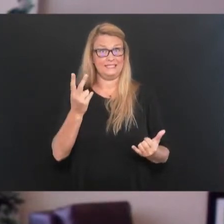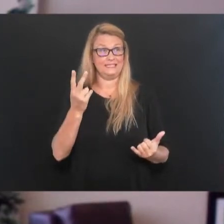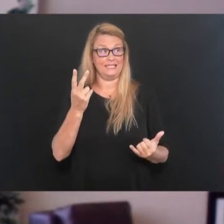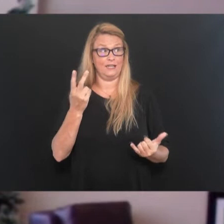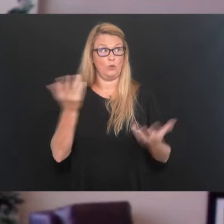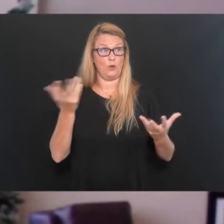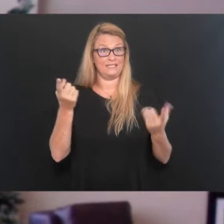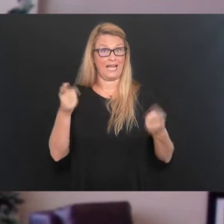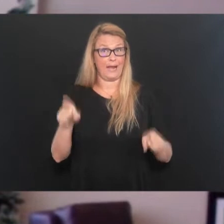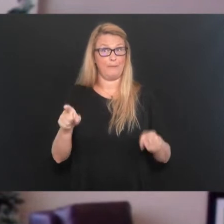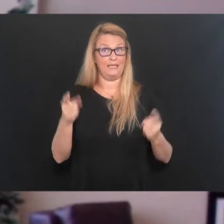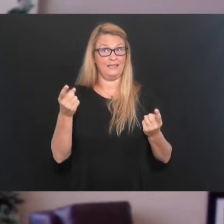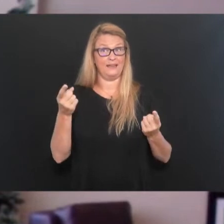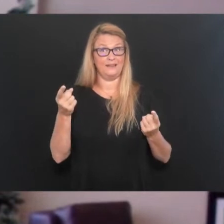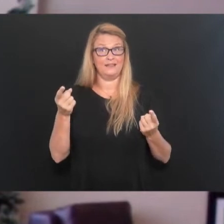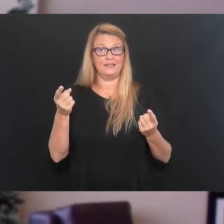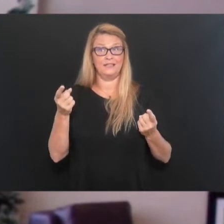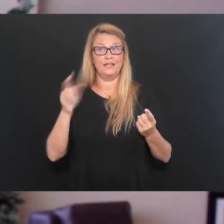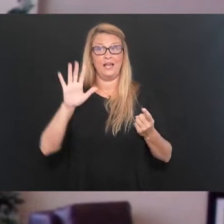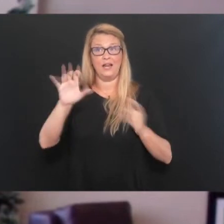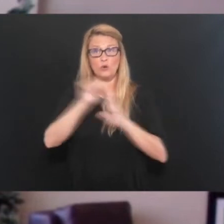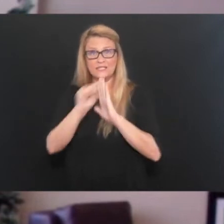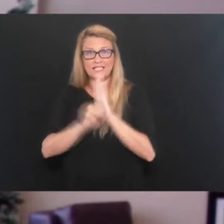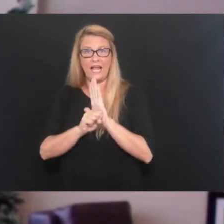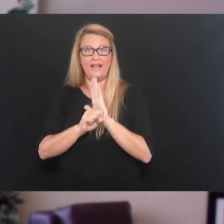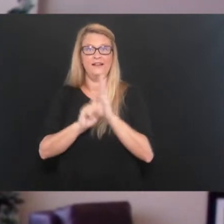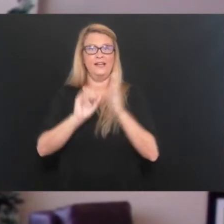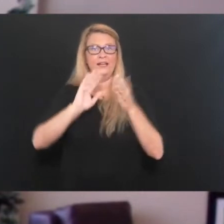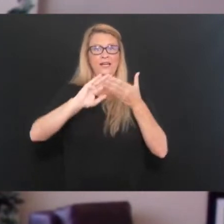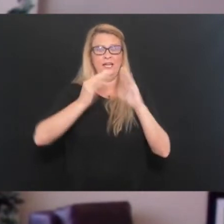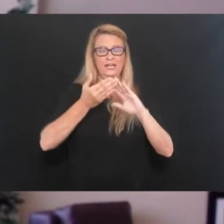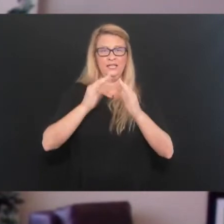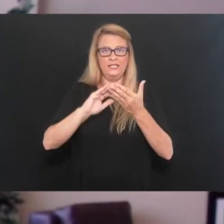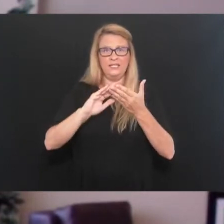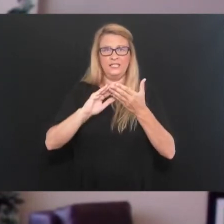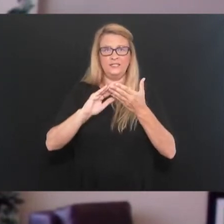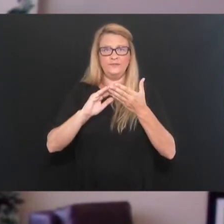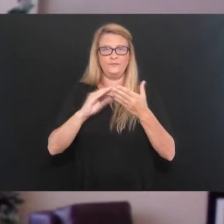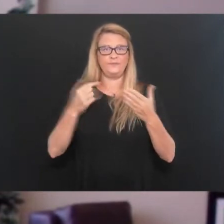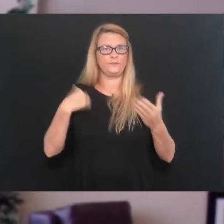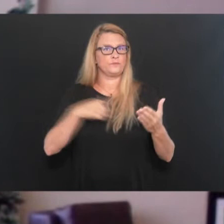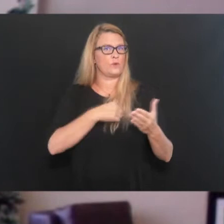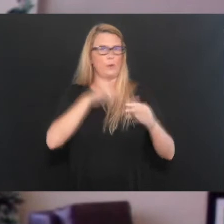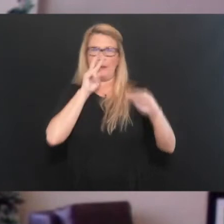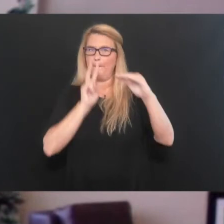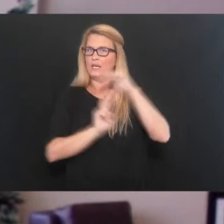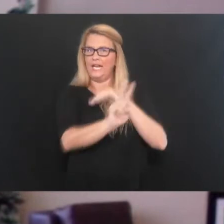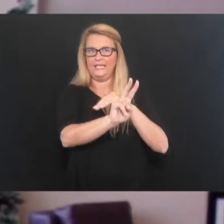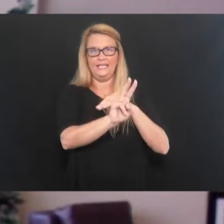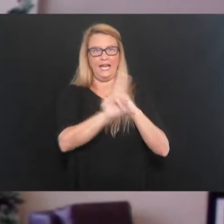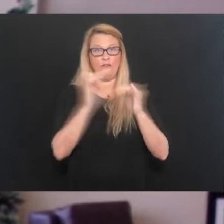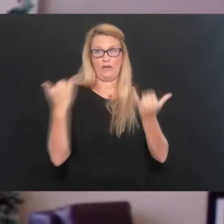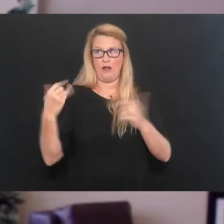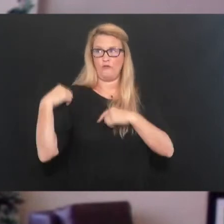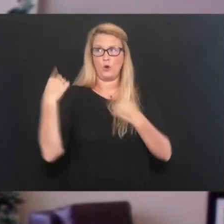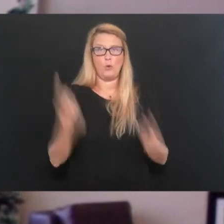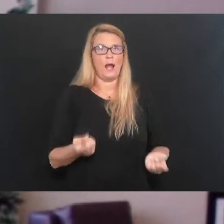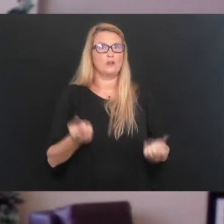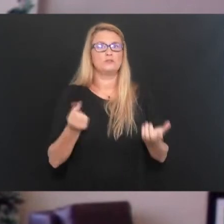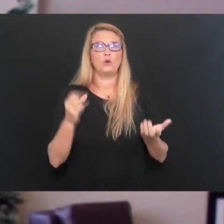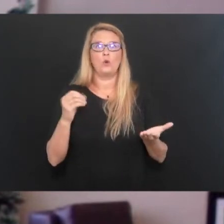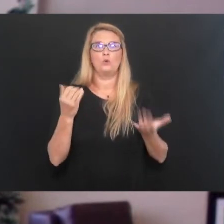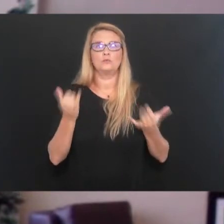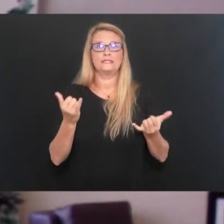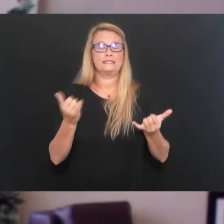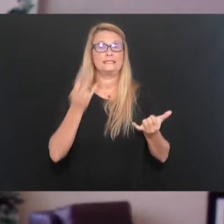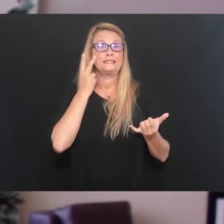your state and in your communities. And that's what we've been predicting and talking about for a while. We're now starting to see